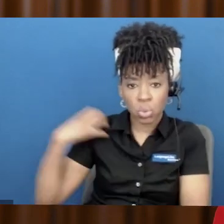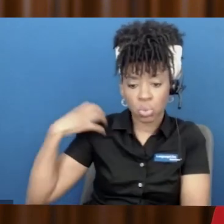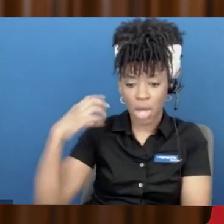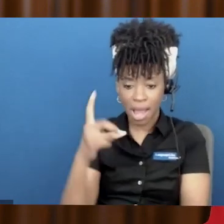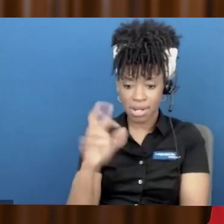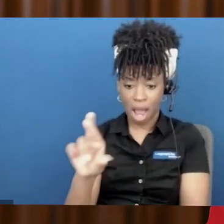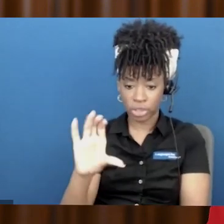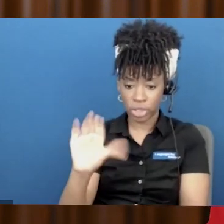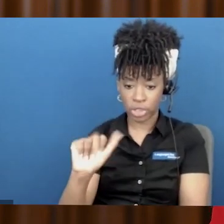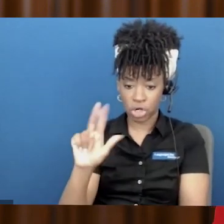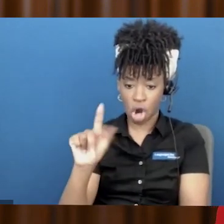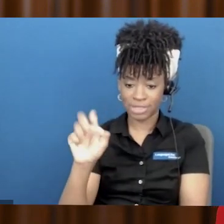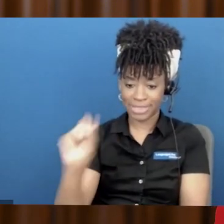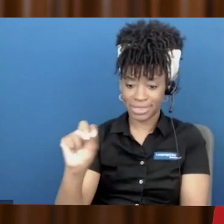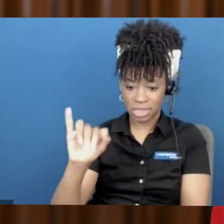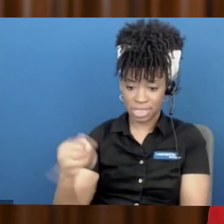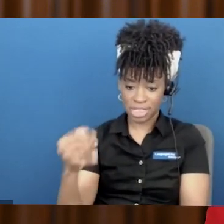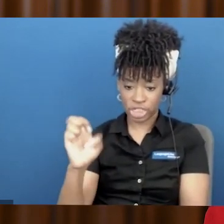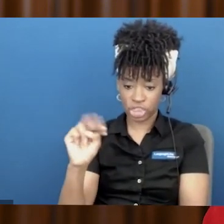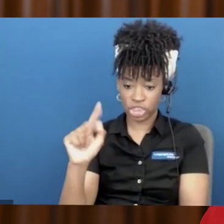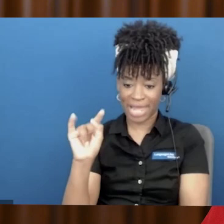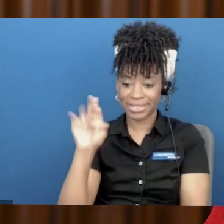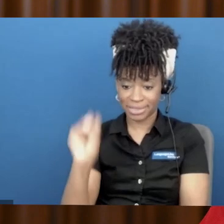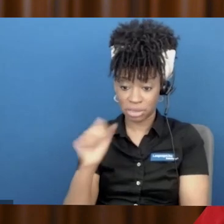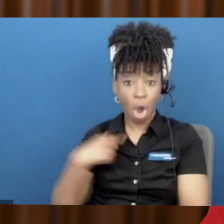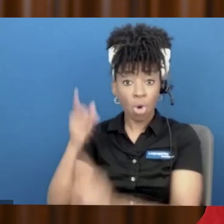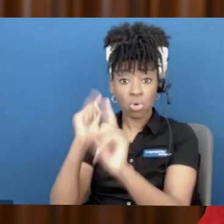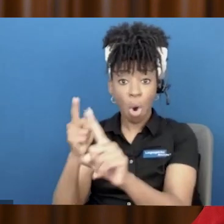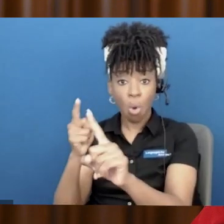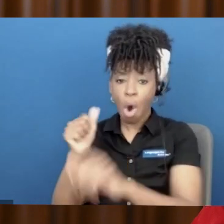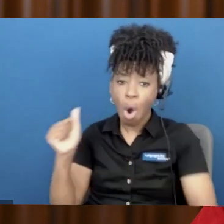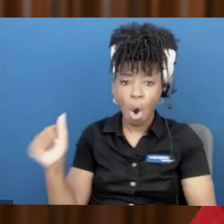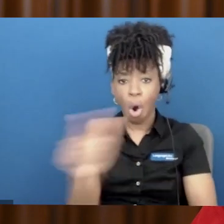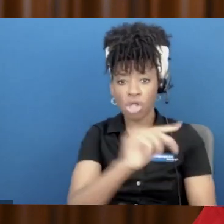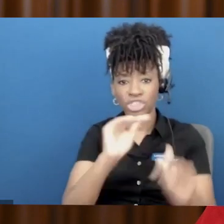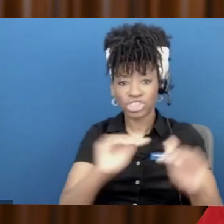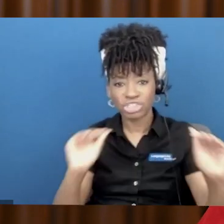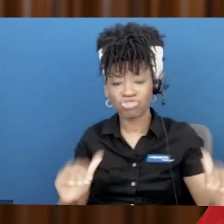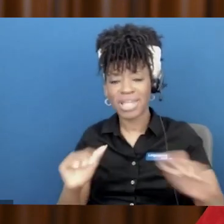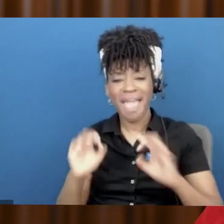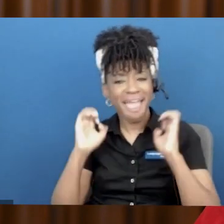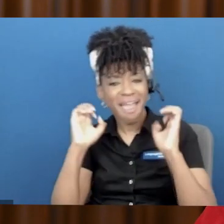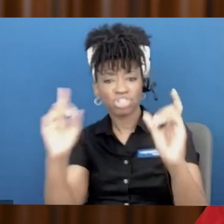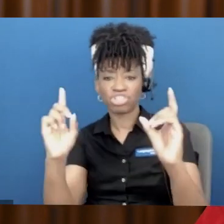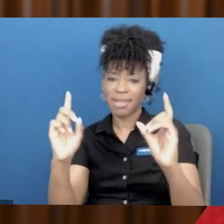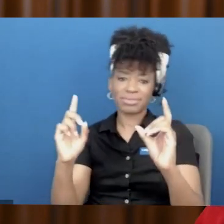students. We want to make sure that every child is educated and supported during this difficult